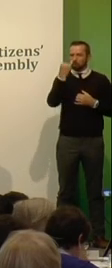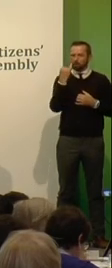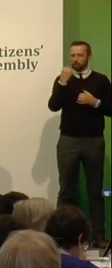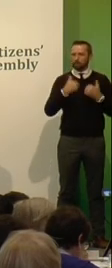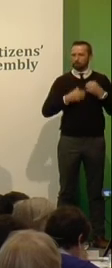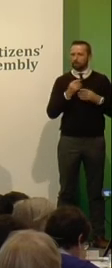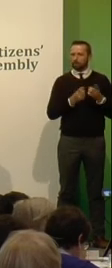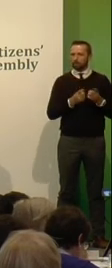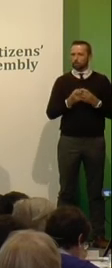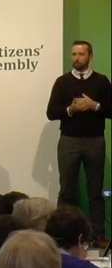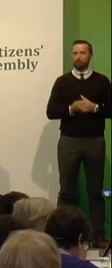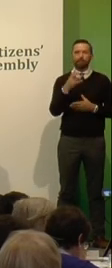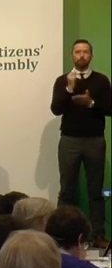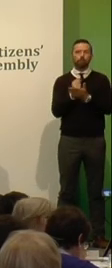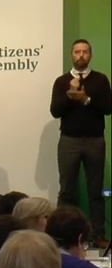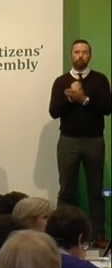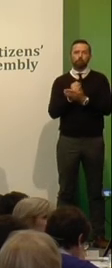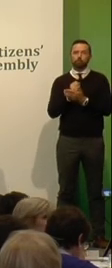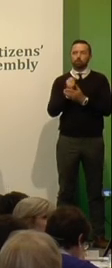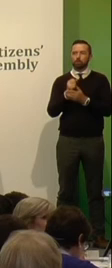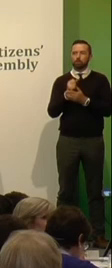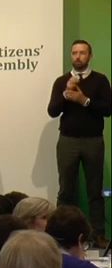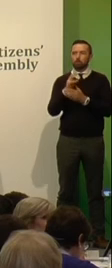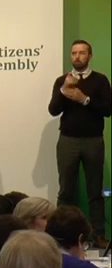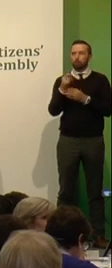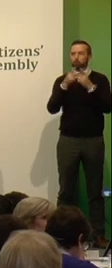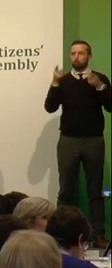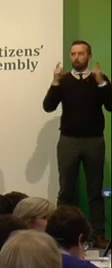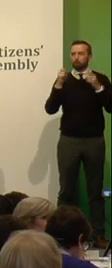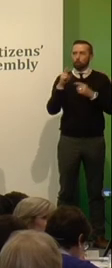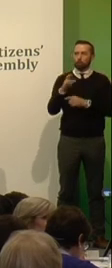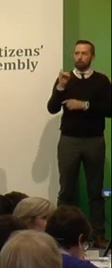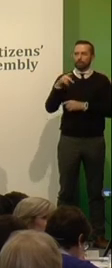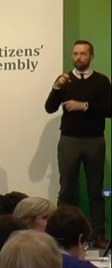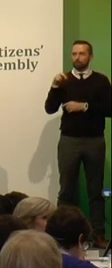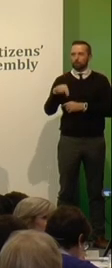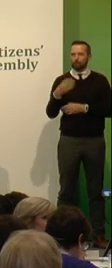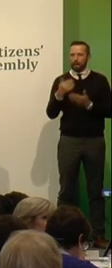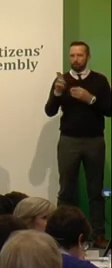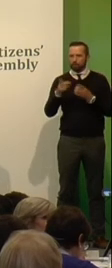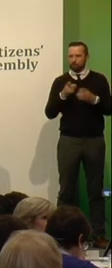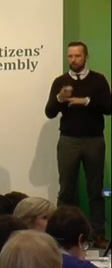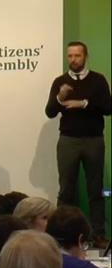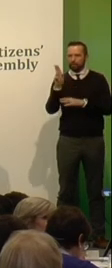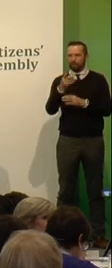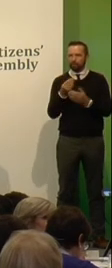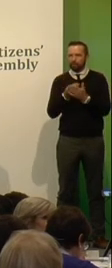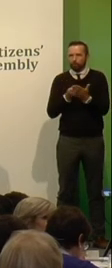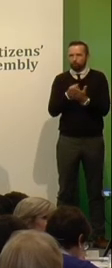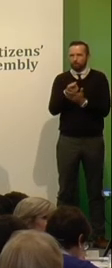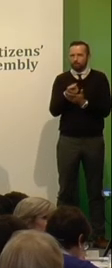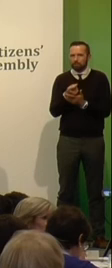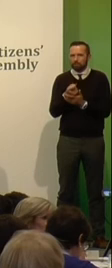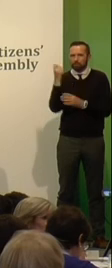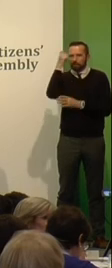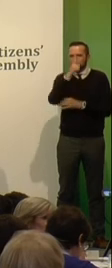you are, say, a postgrad student or you're an intern, how on earth do you do it if you can't afford the rent? Unless,